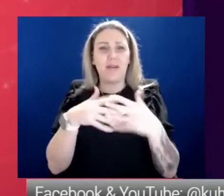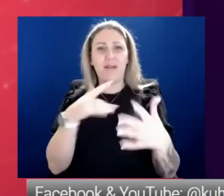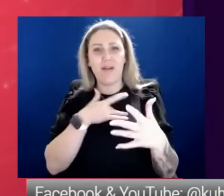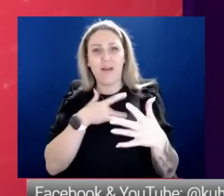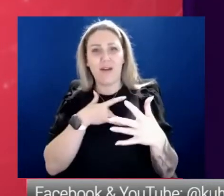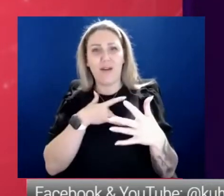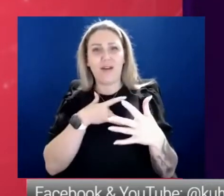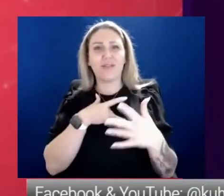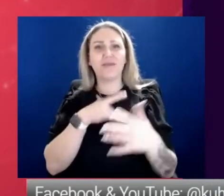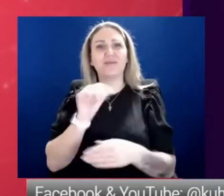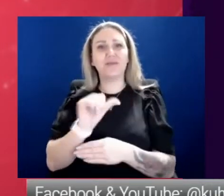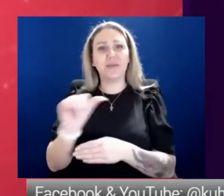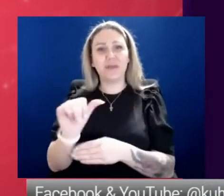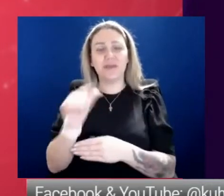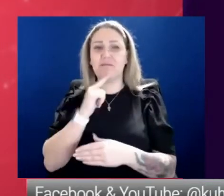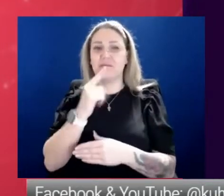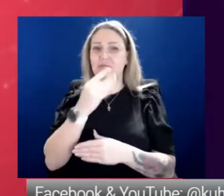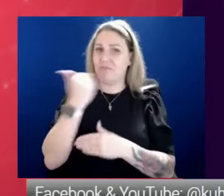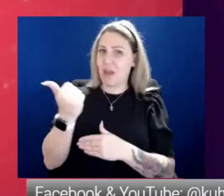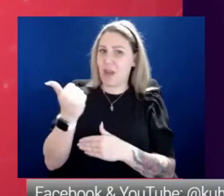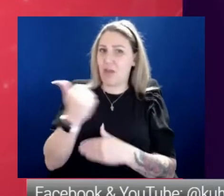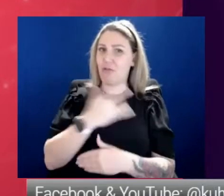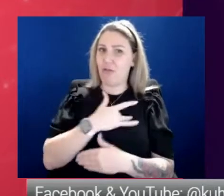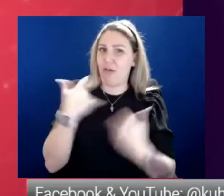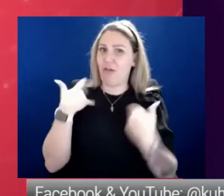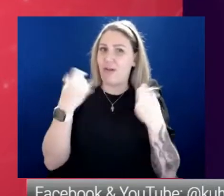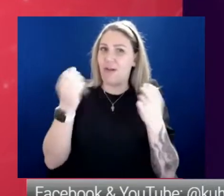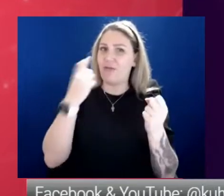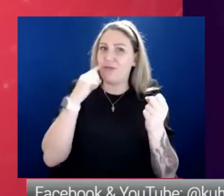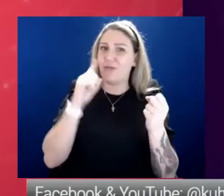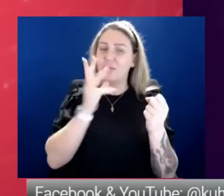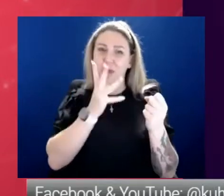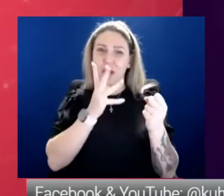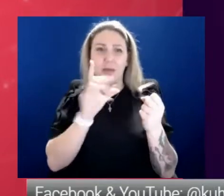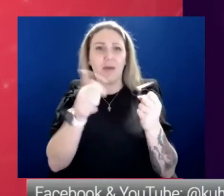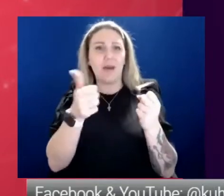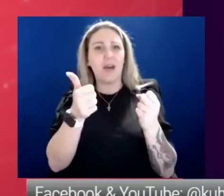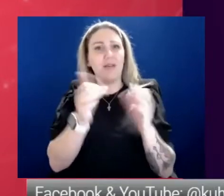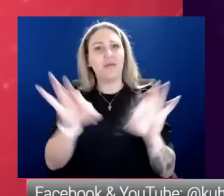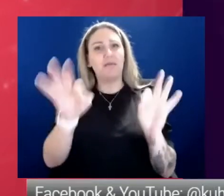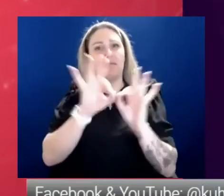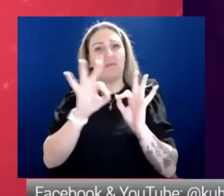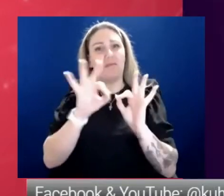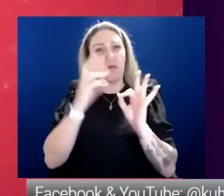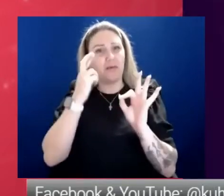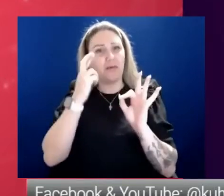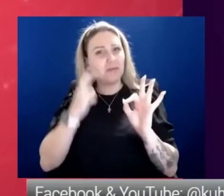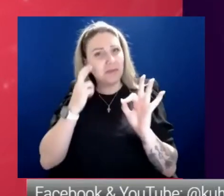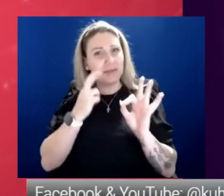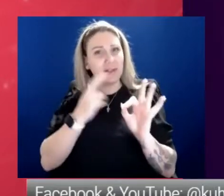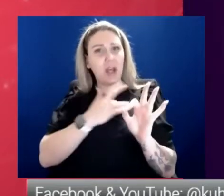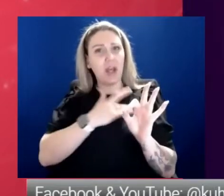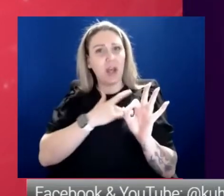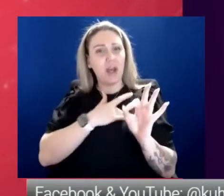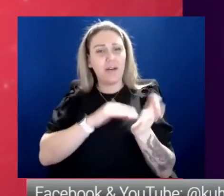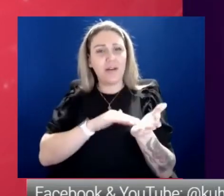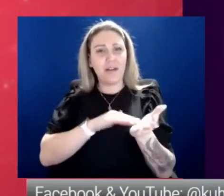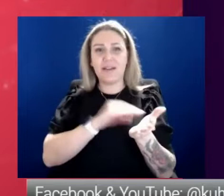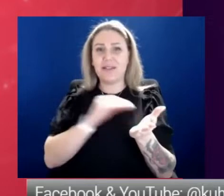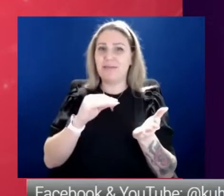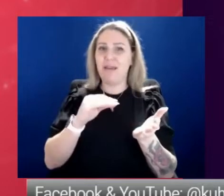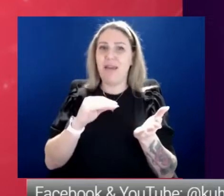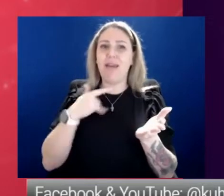the mom. But there are other important factors. We're talking with a cardiologist and lactation consultants about ways all moms can